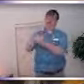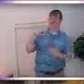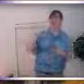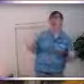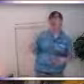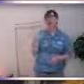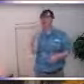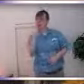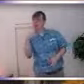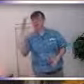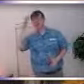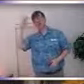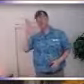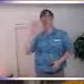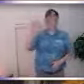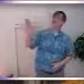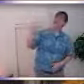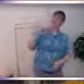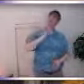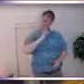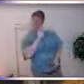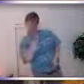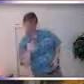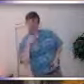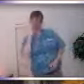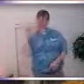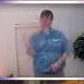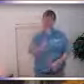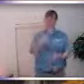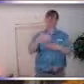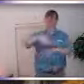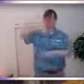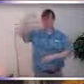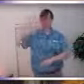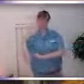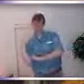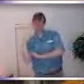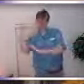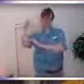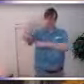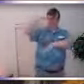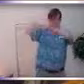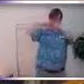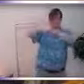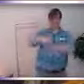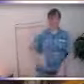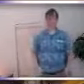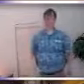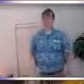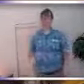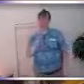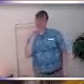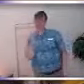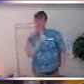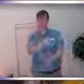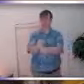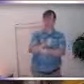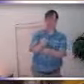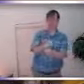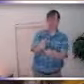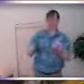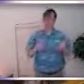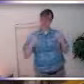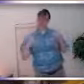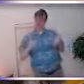think that is? Because that's where we're most powerful. That's where our most creative